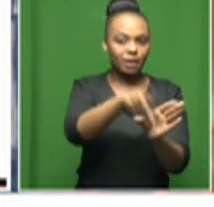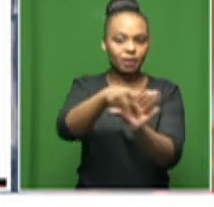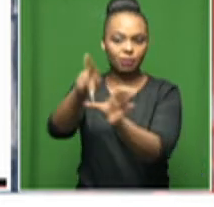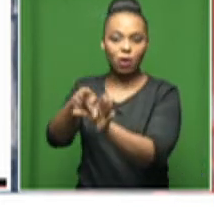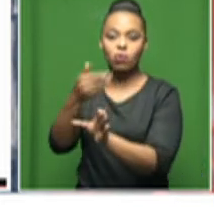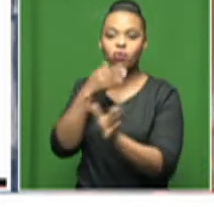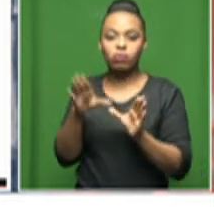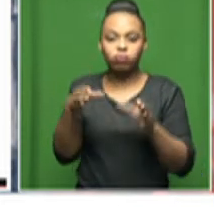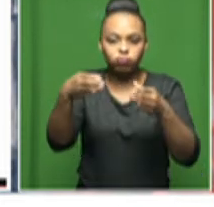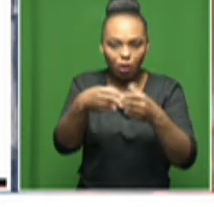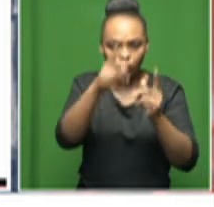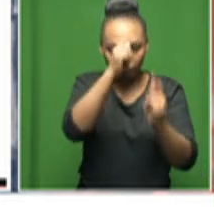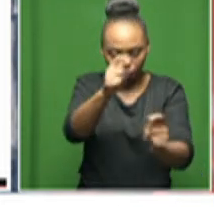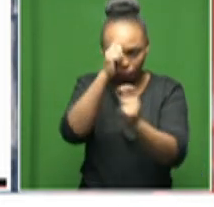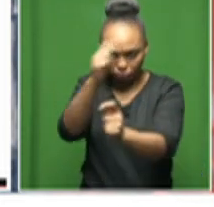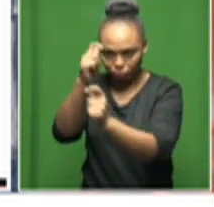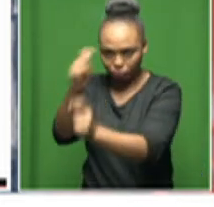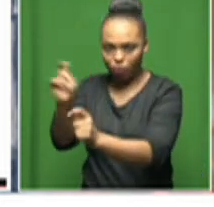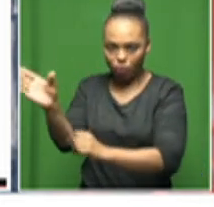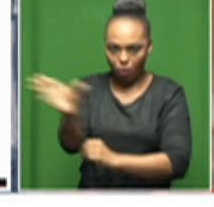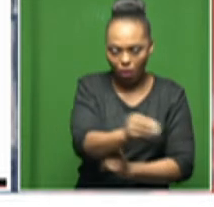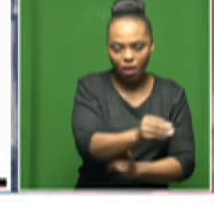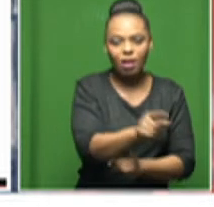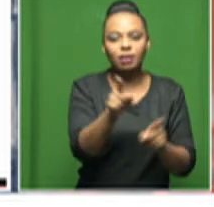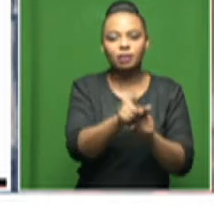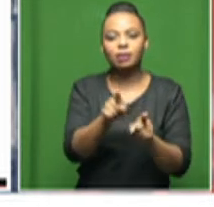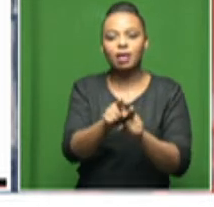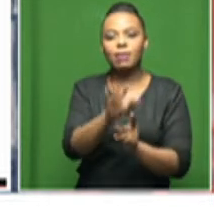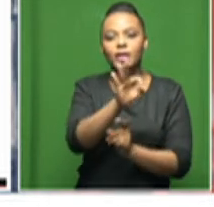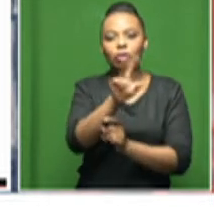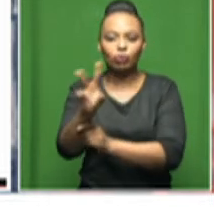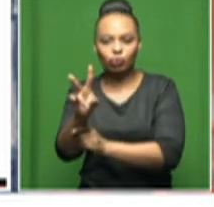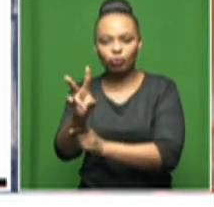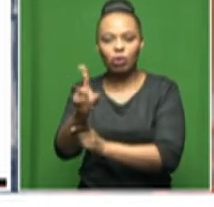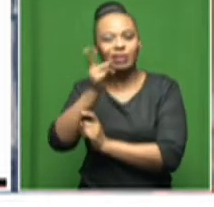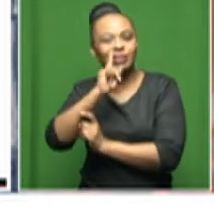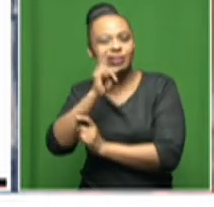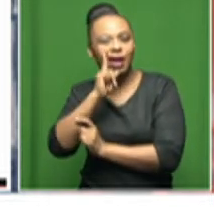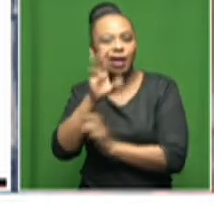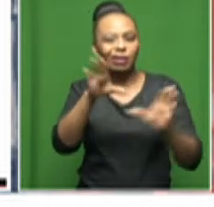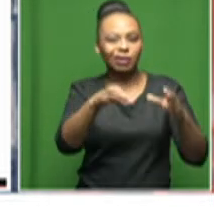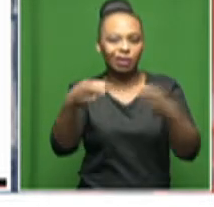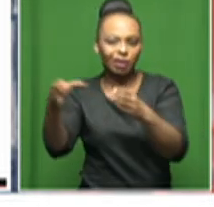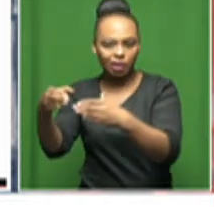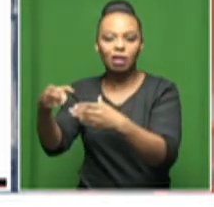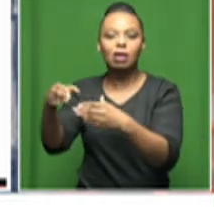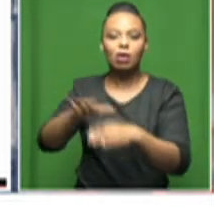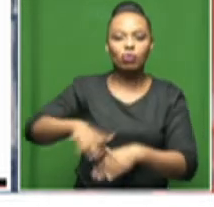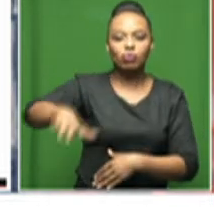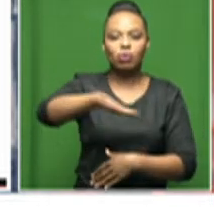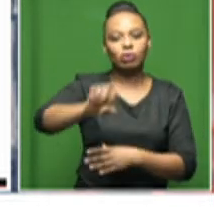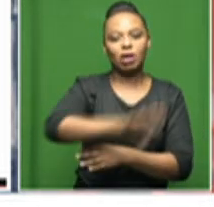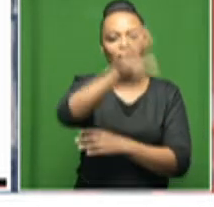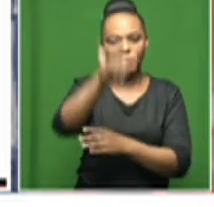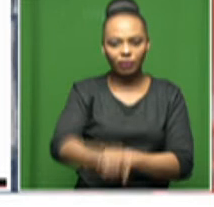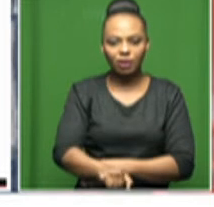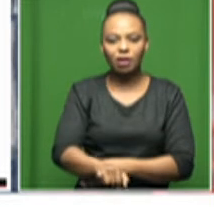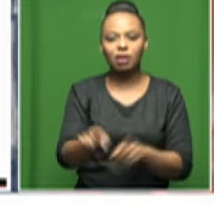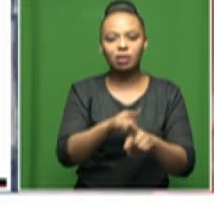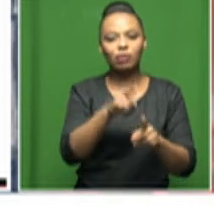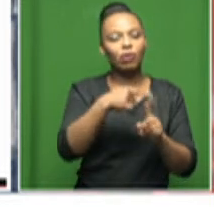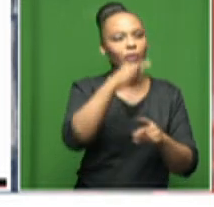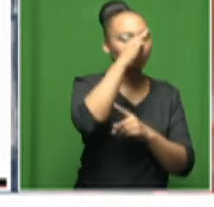participated in the Ensemble study, as well as the 32 trial sites throughout South Africa, from rural to urban, from east to west,